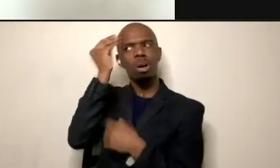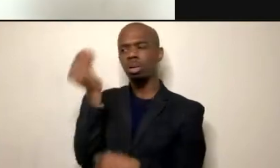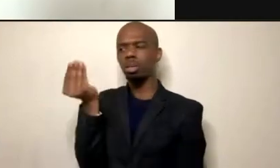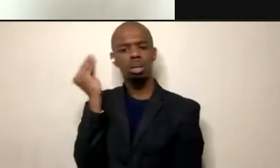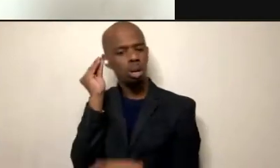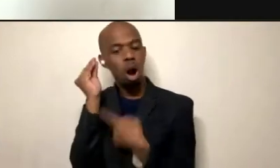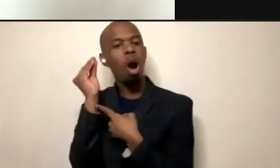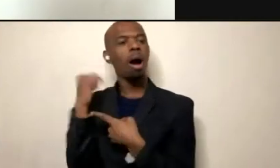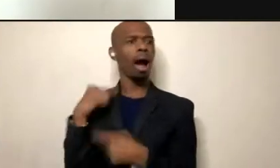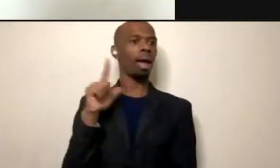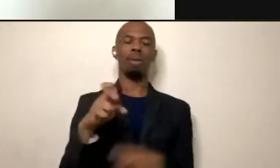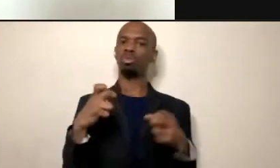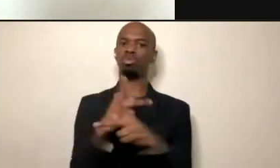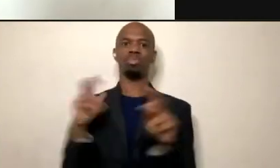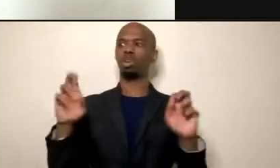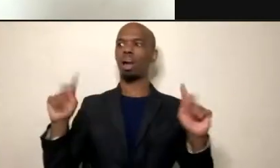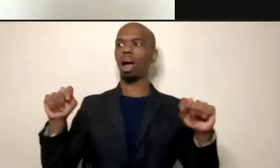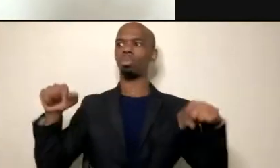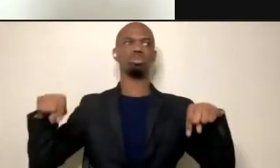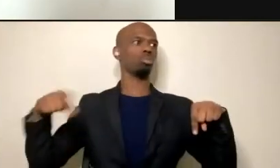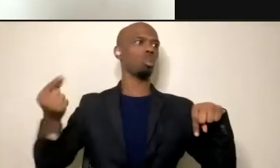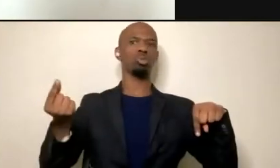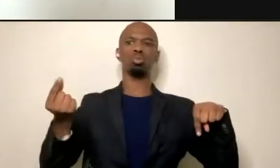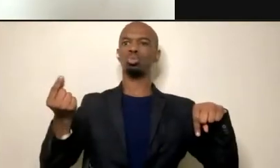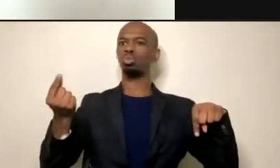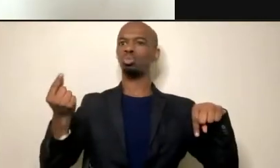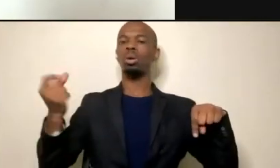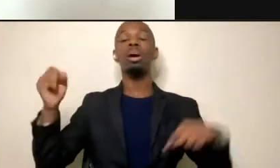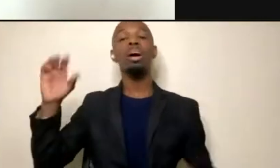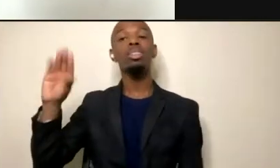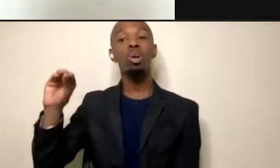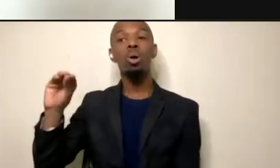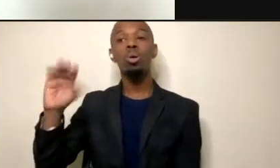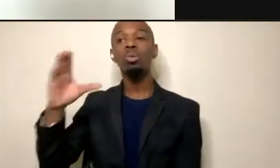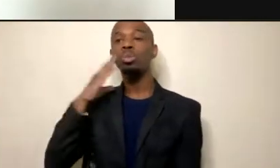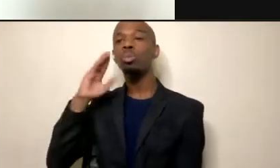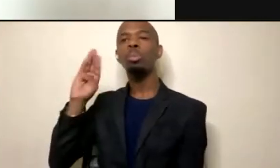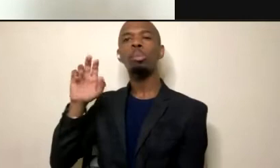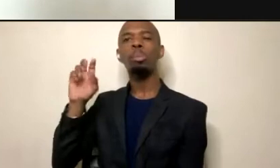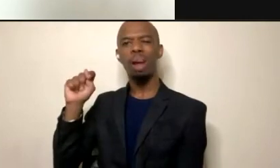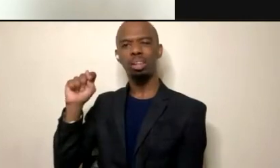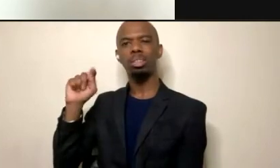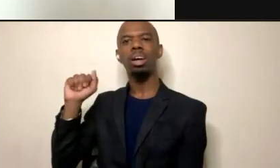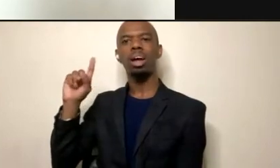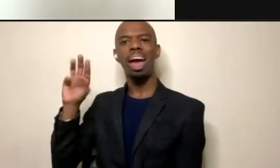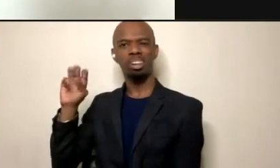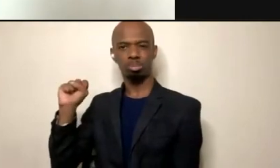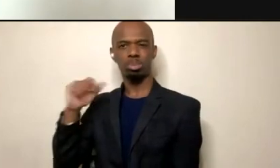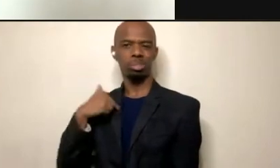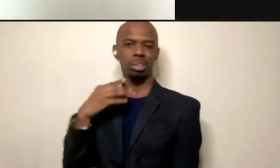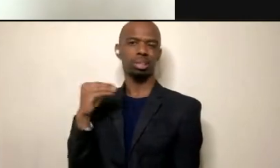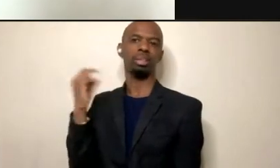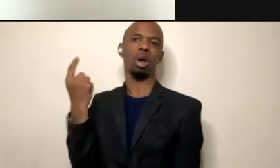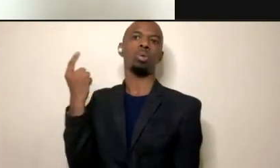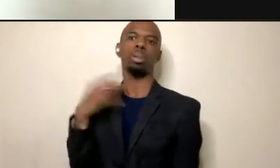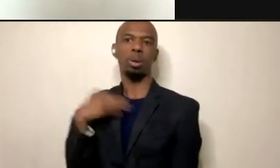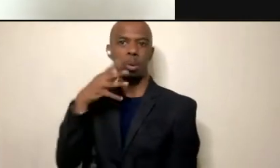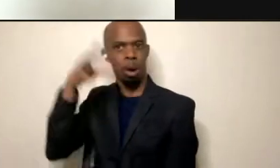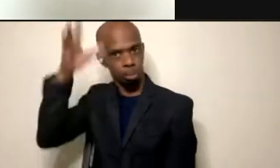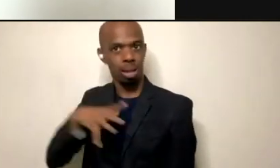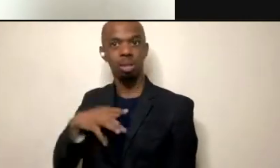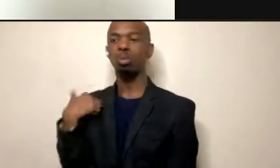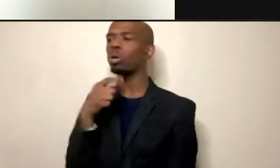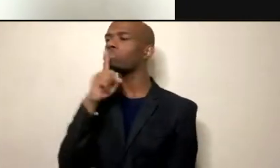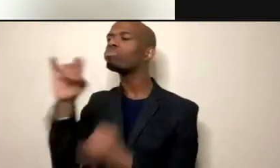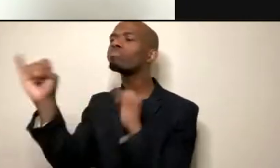And you know, and me and a young white man, Brant Adams, went down south and interviewed a bunch of folks,